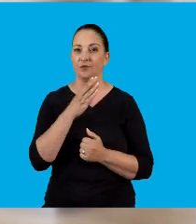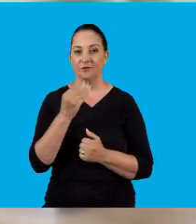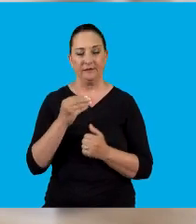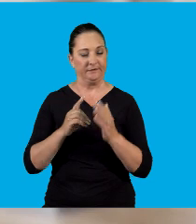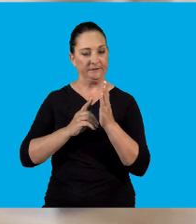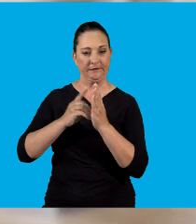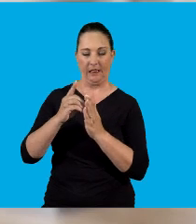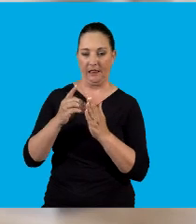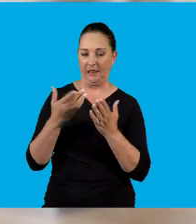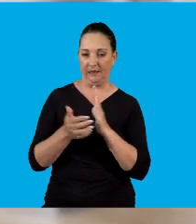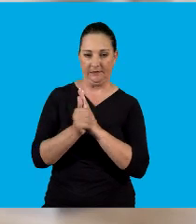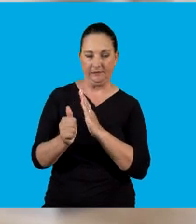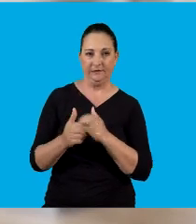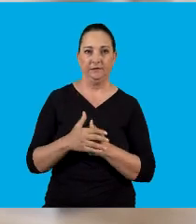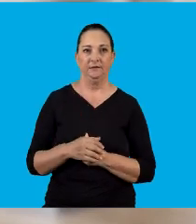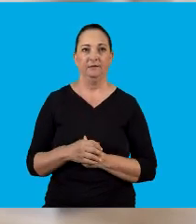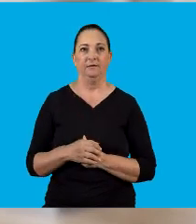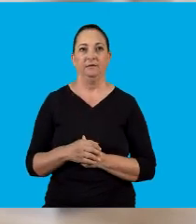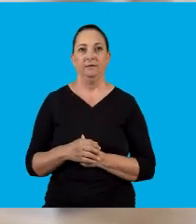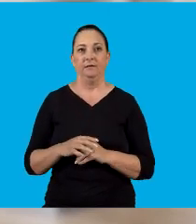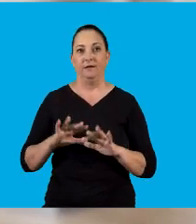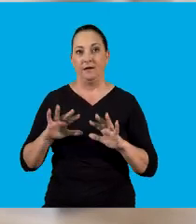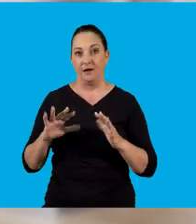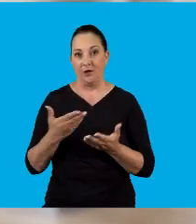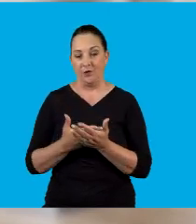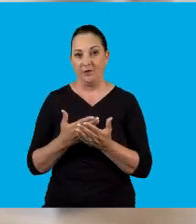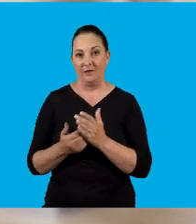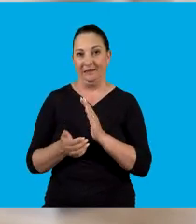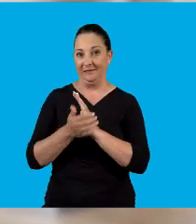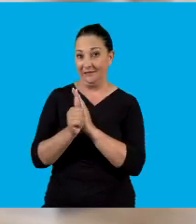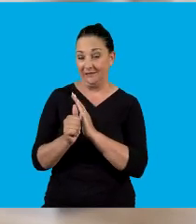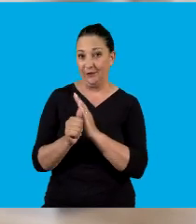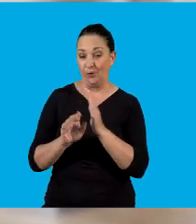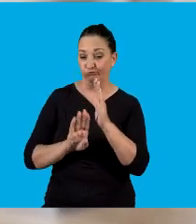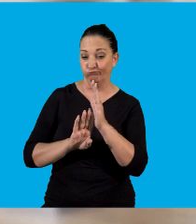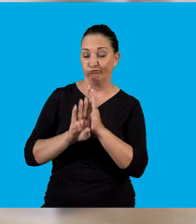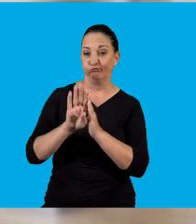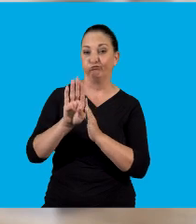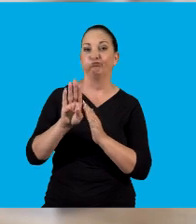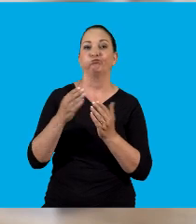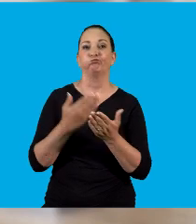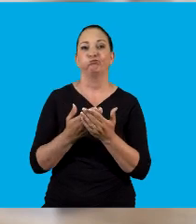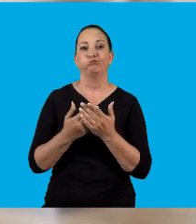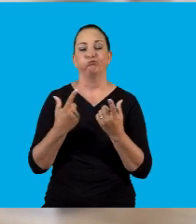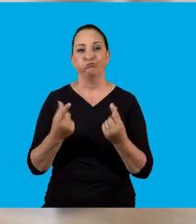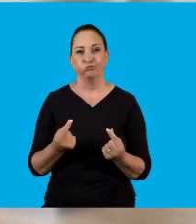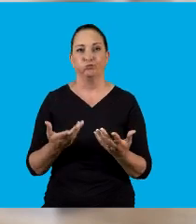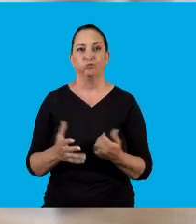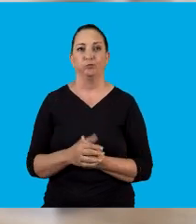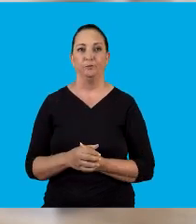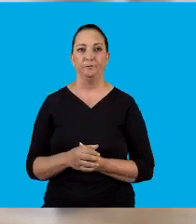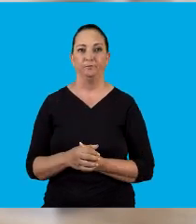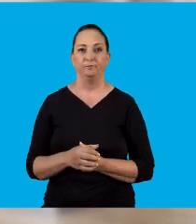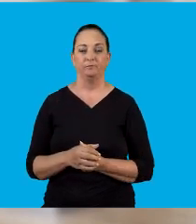lack skills, it can take time than a person who already has the skills and be able to perform the necessary job that